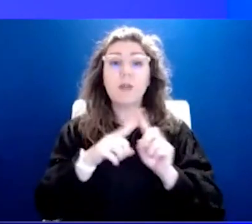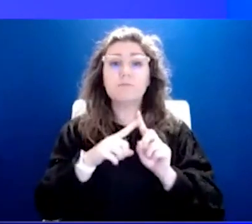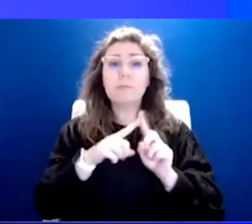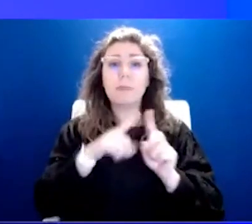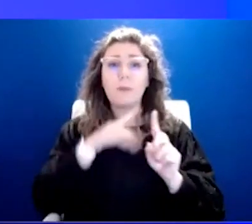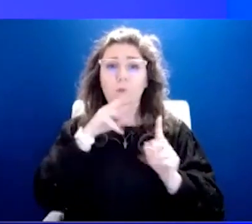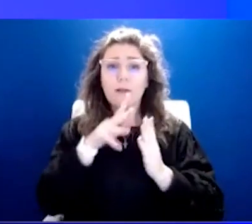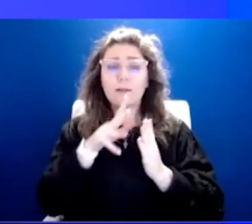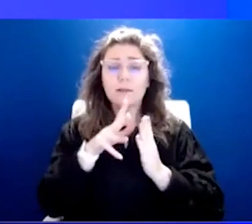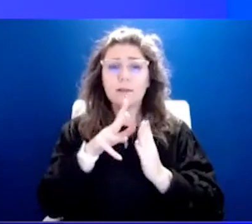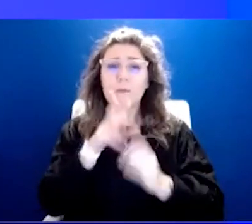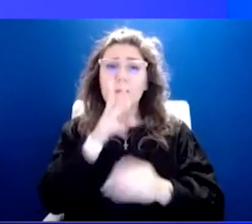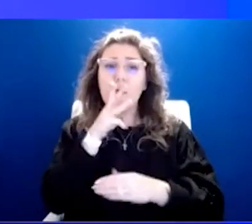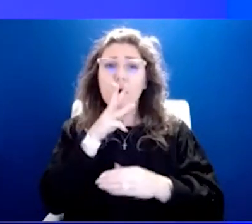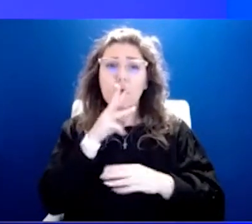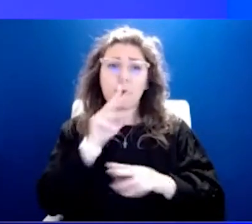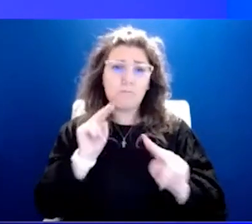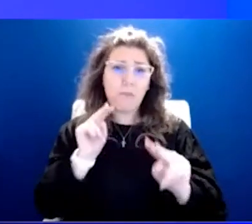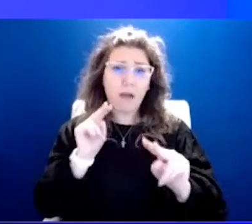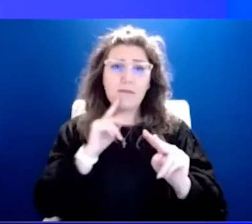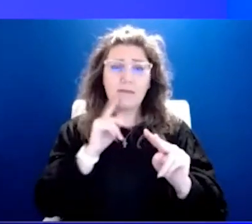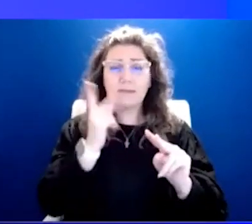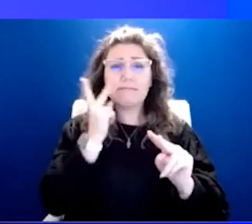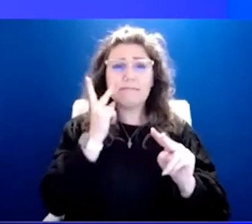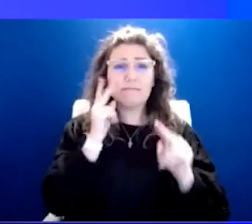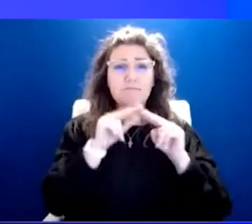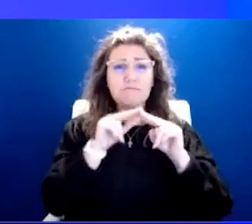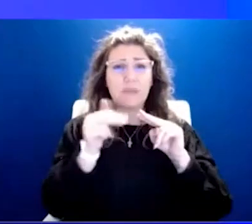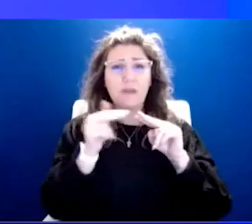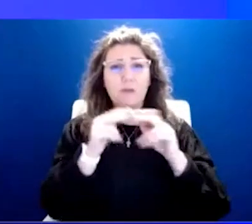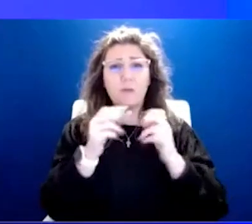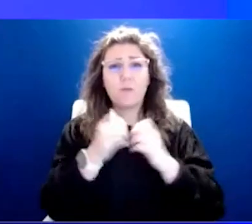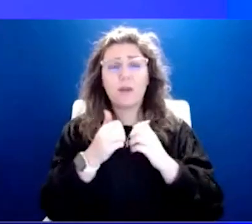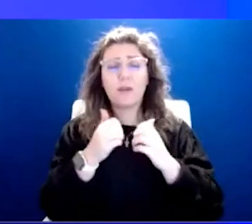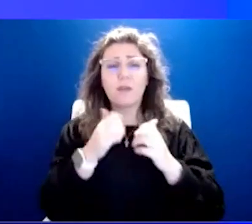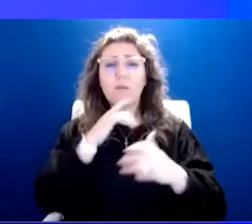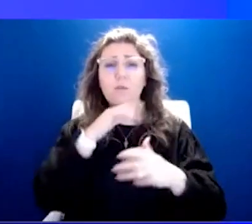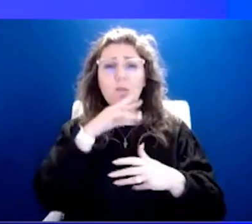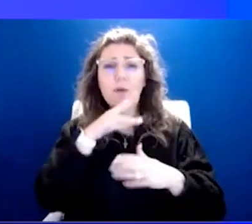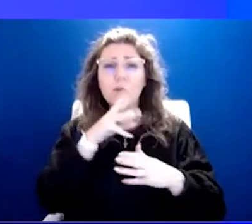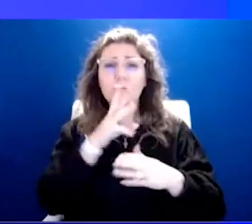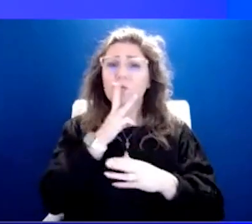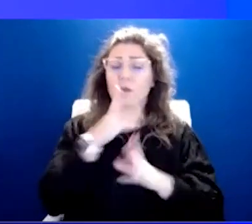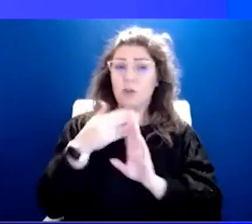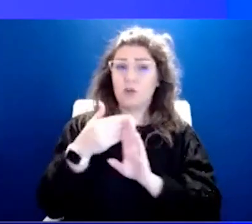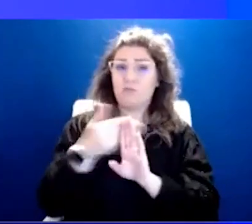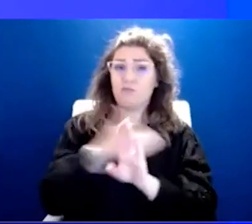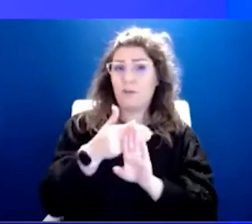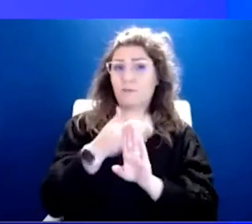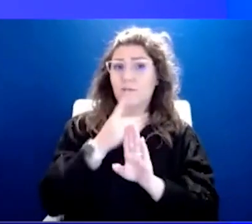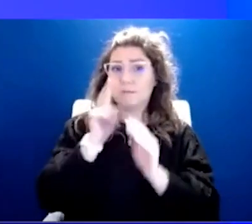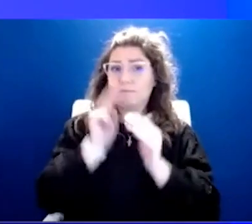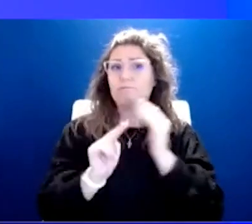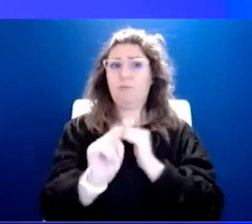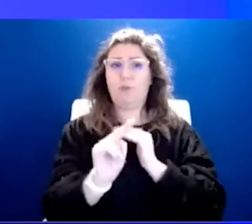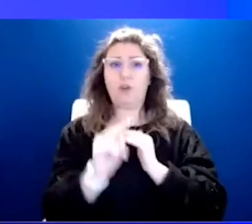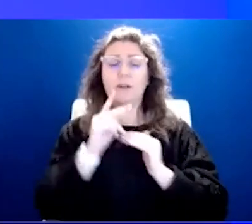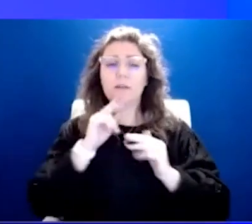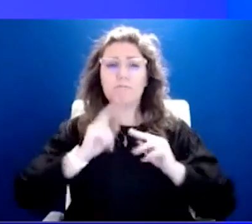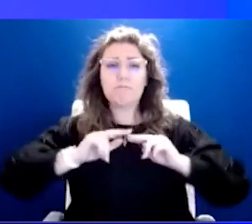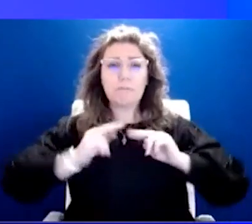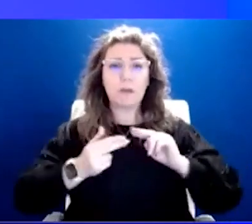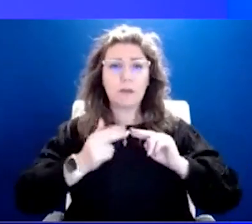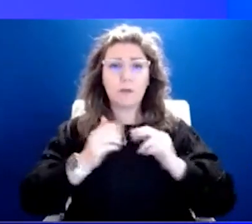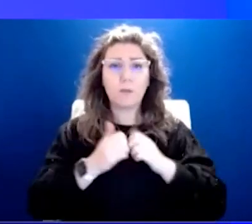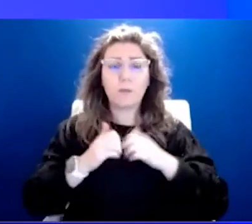see some decreases in the wastewater, which previously have predicted a decrease in case numbers.